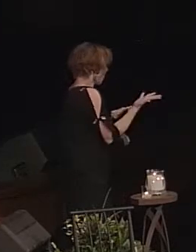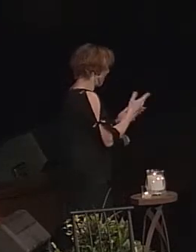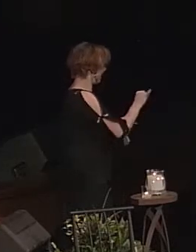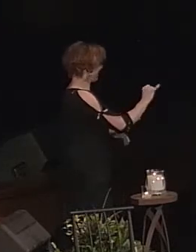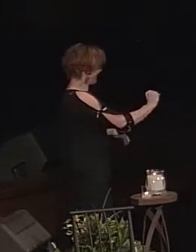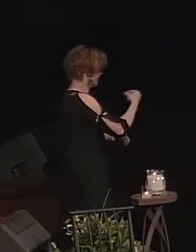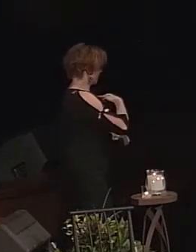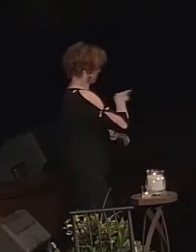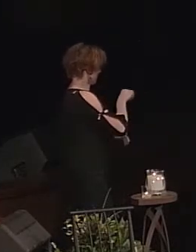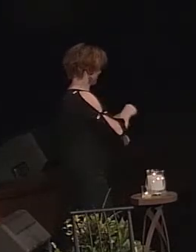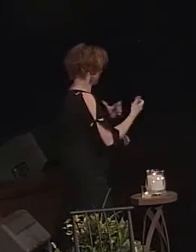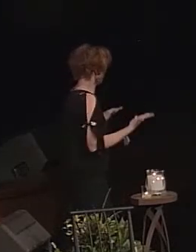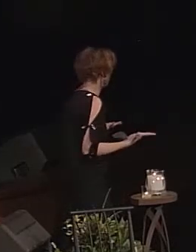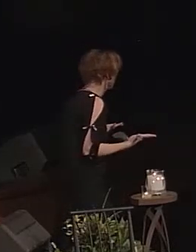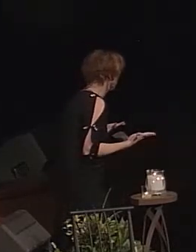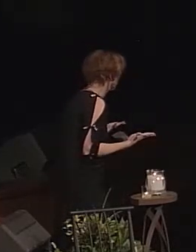anyways?